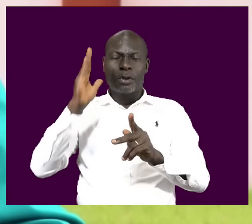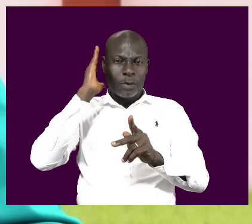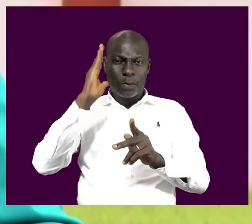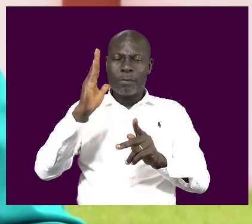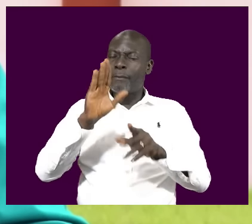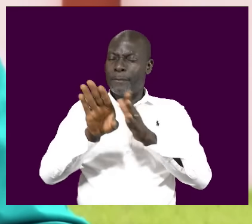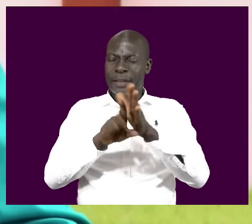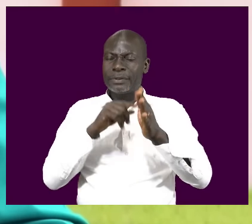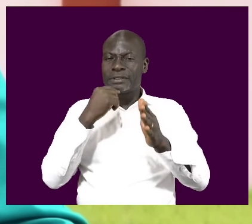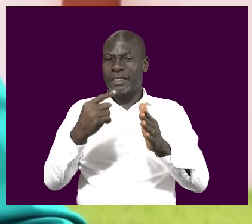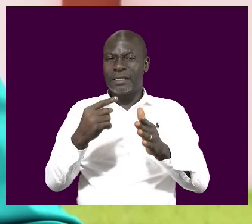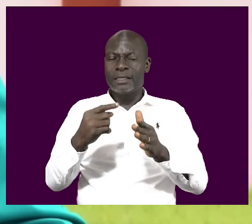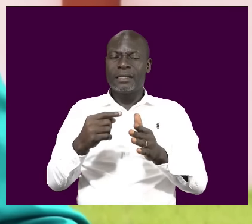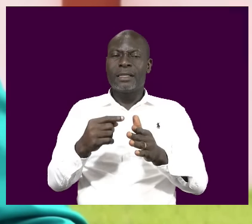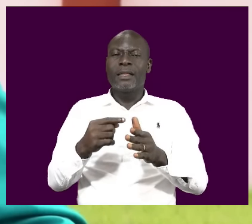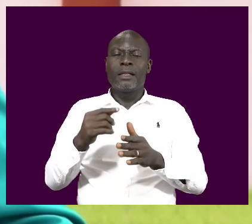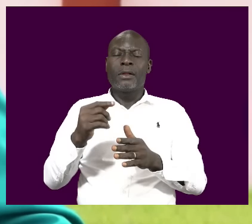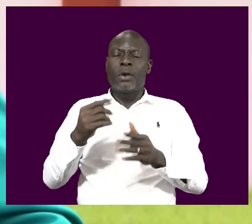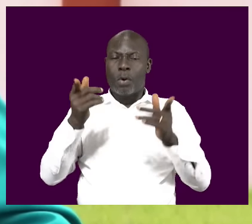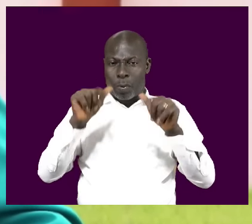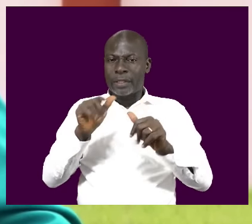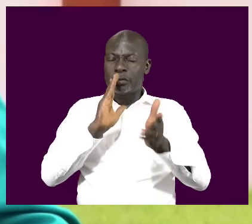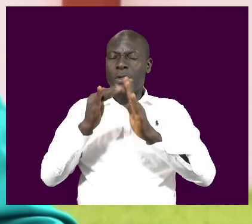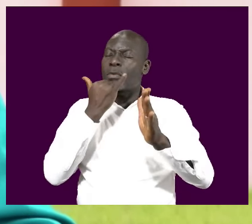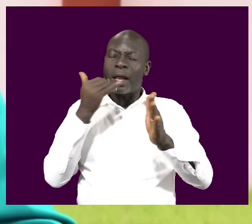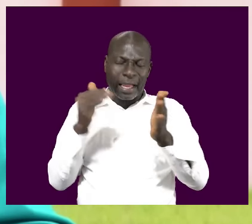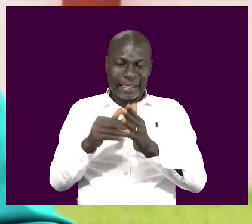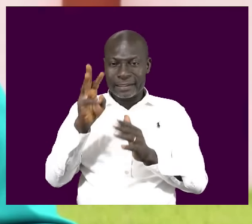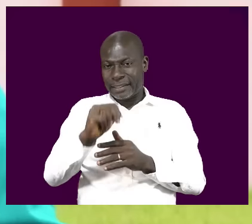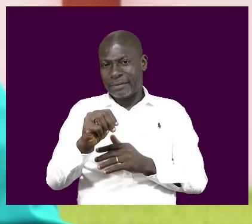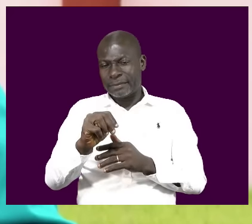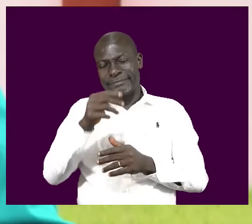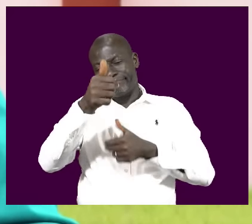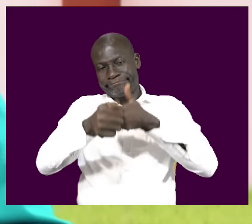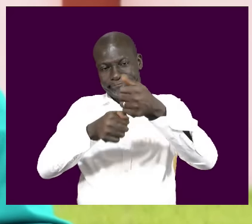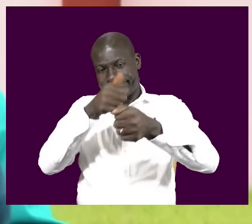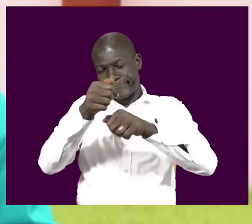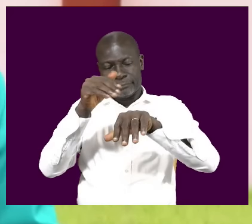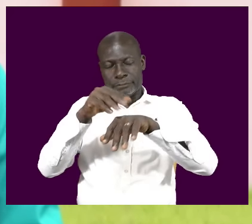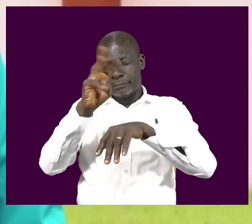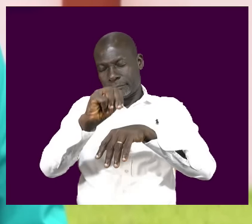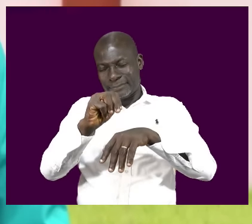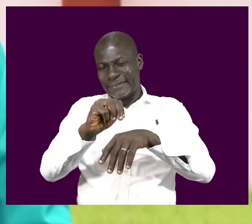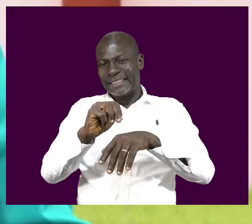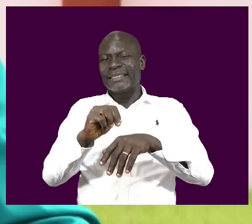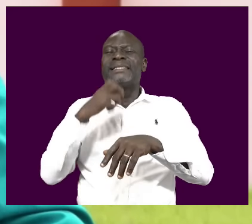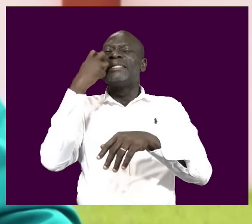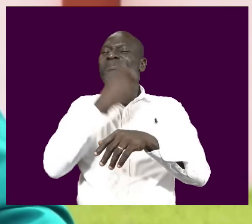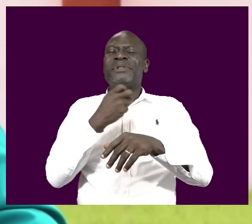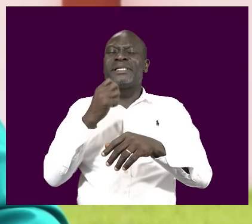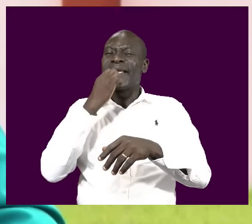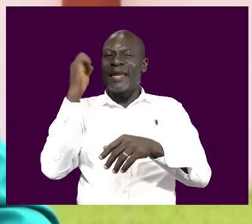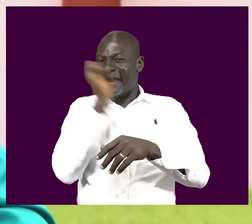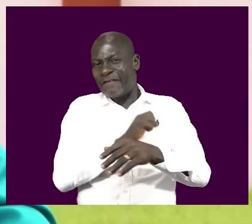say. Ye chan sam at one so. Ye did you omwa tem. Ye ka and samwa anyone kwan see ye